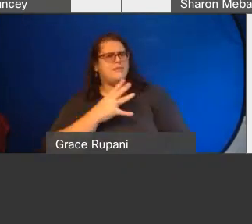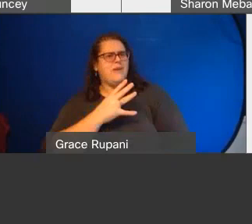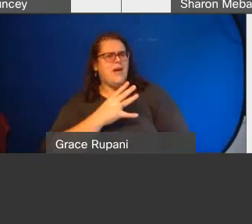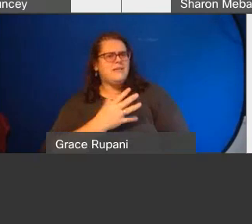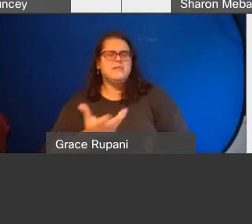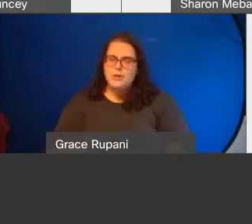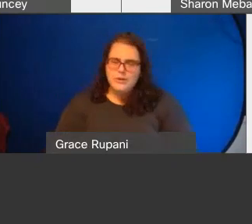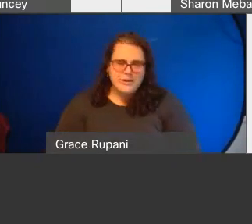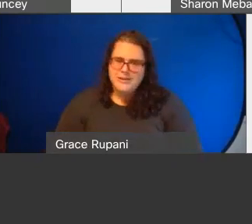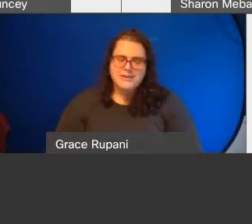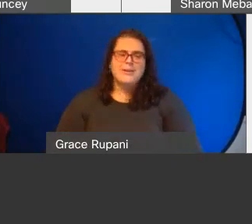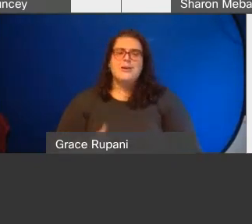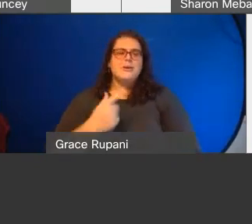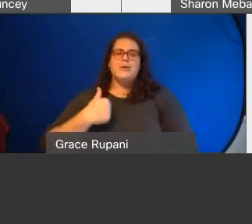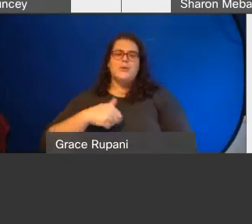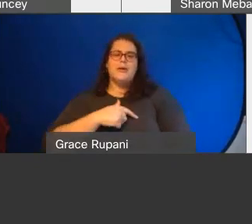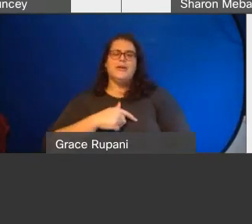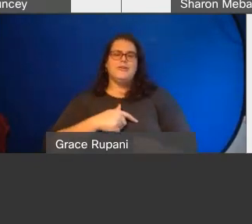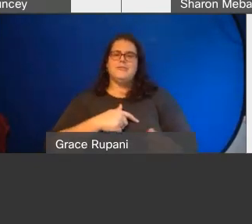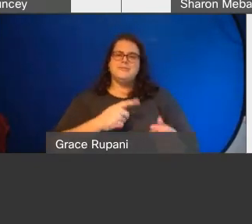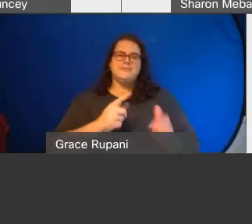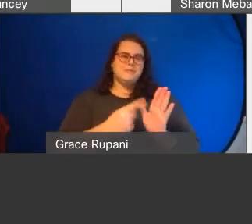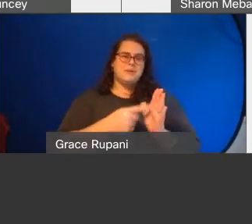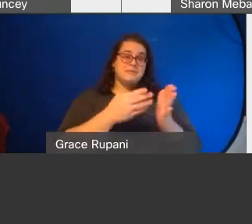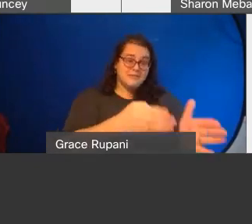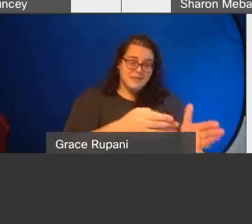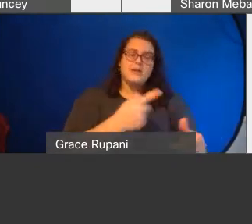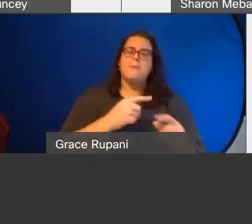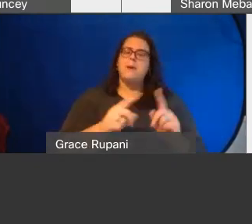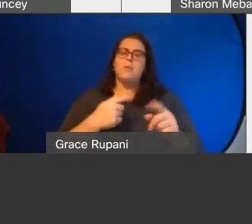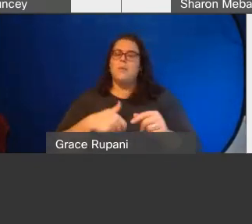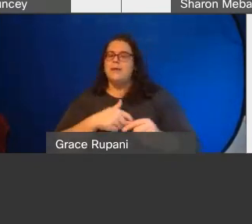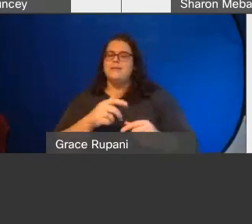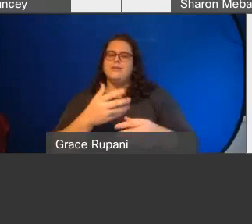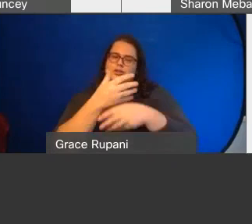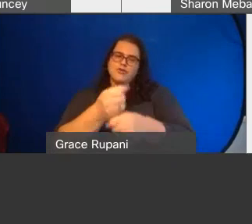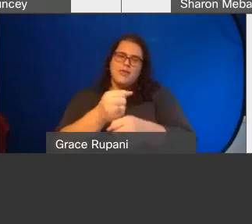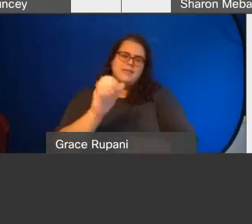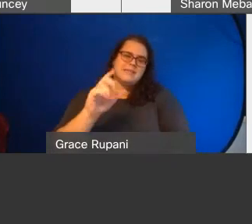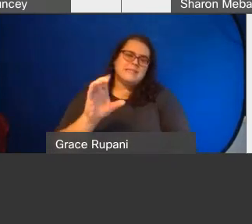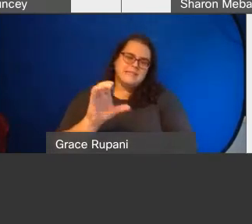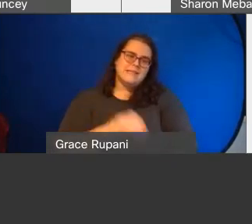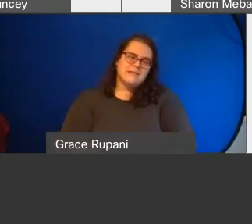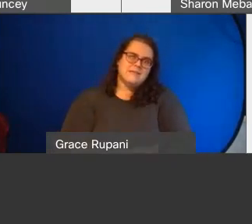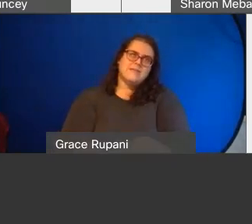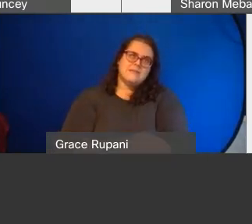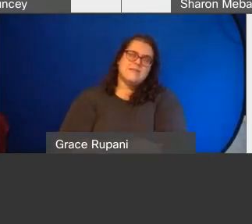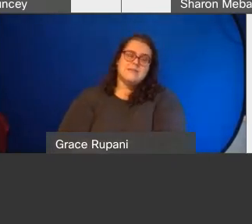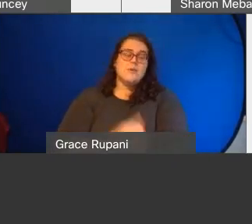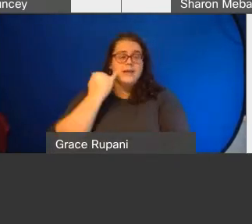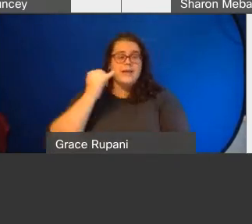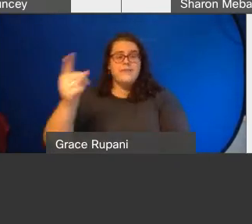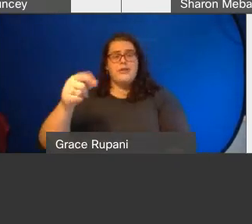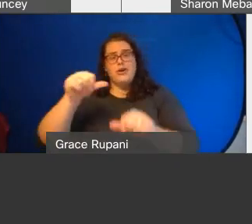we trust the CDC. We trust what they say. So if there are scientists refuting